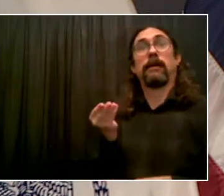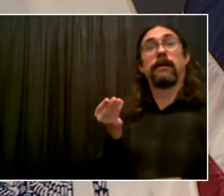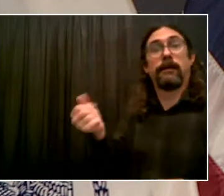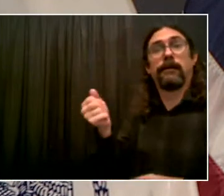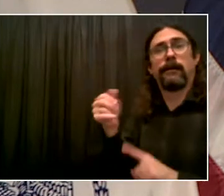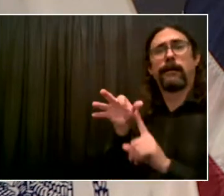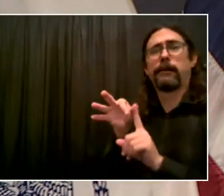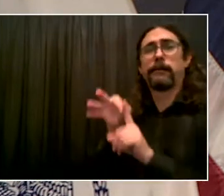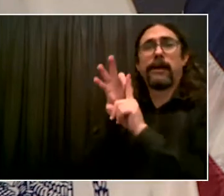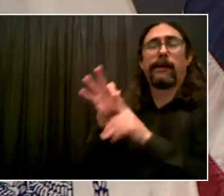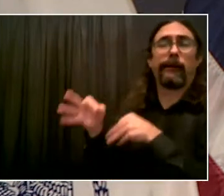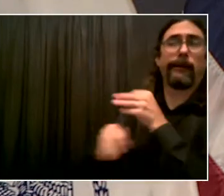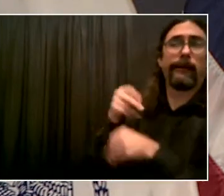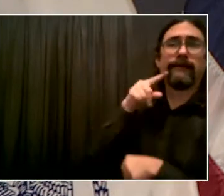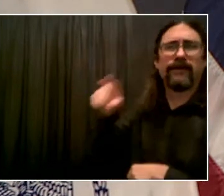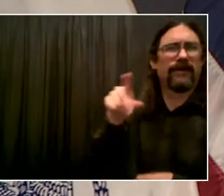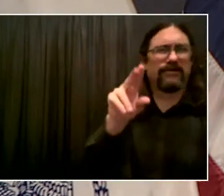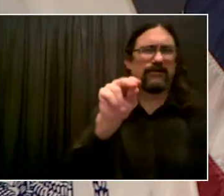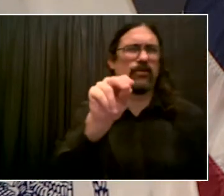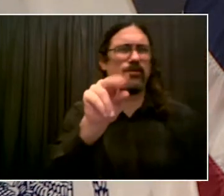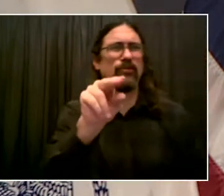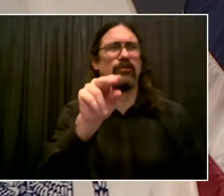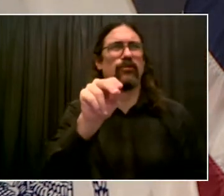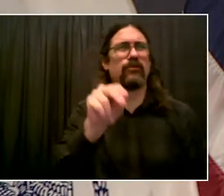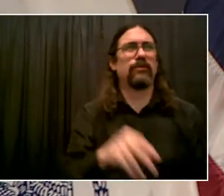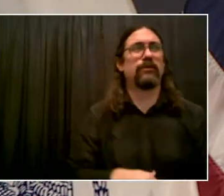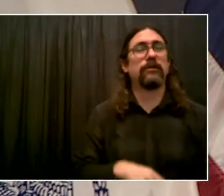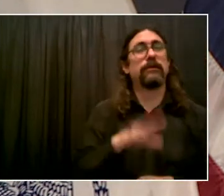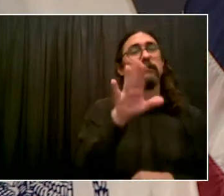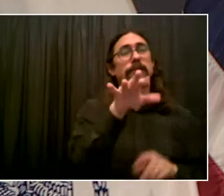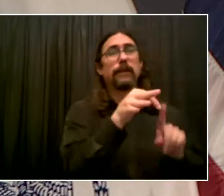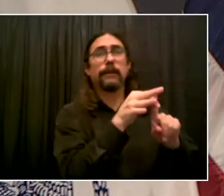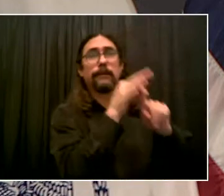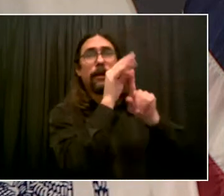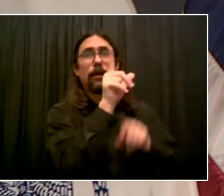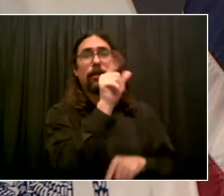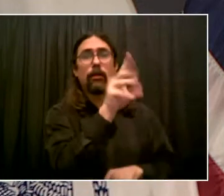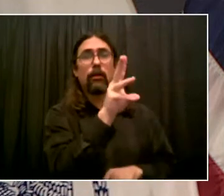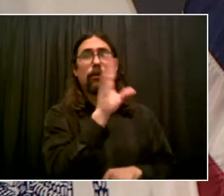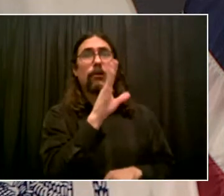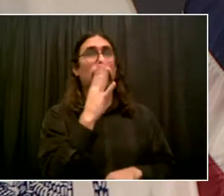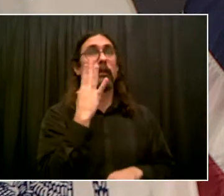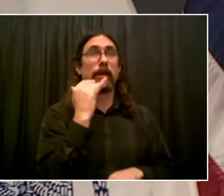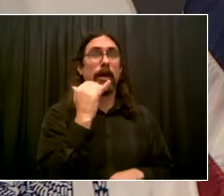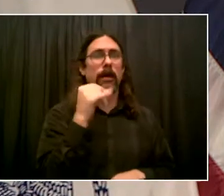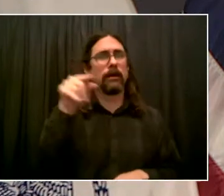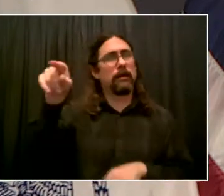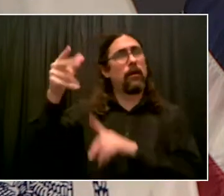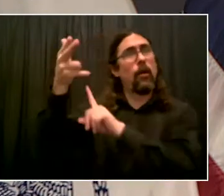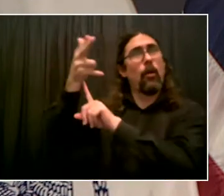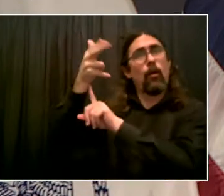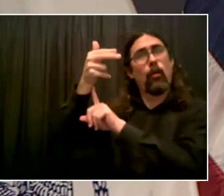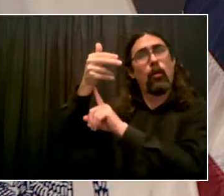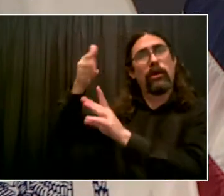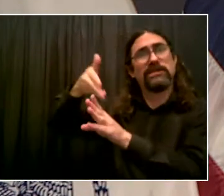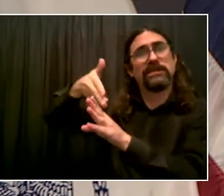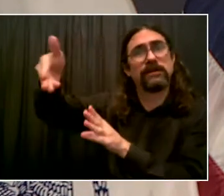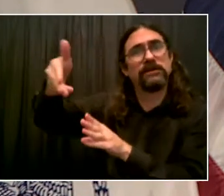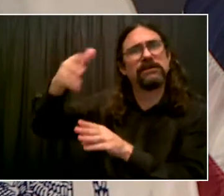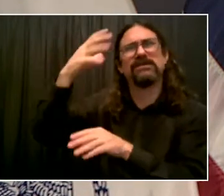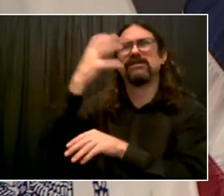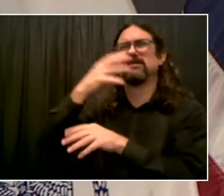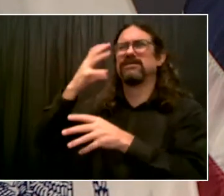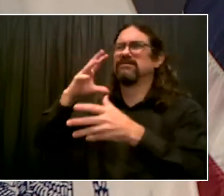all the city. Anyone with eyes to see can see what happened to the hospitality industry as a result of COVID and shutting